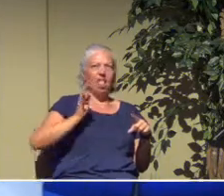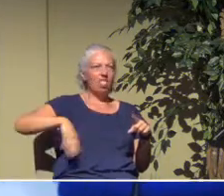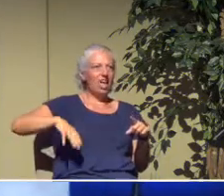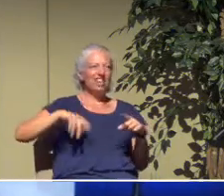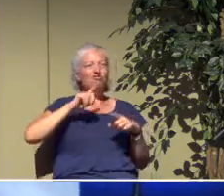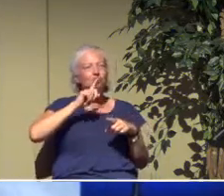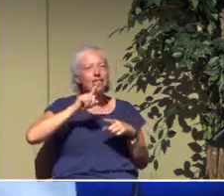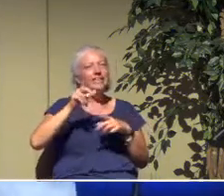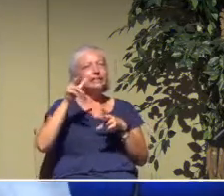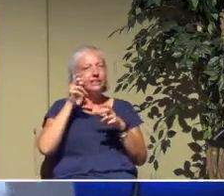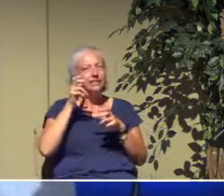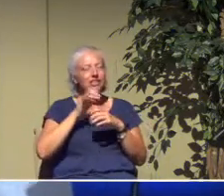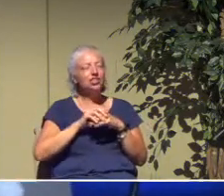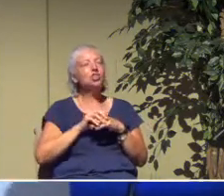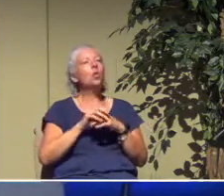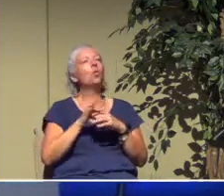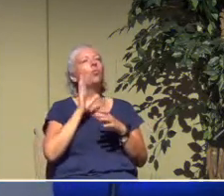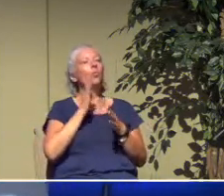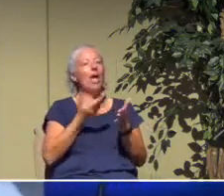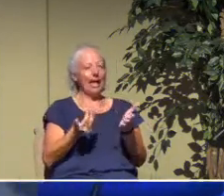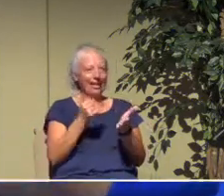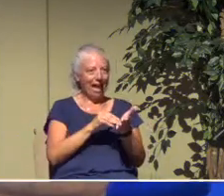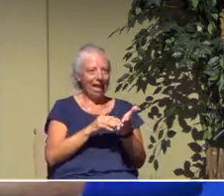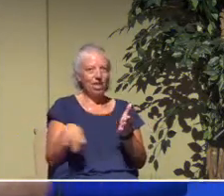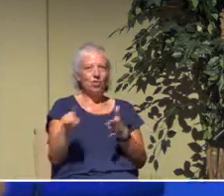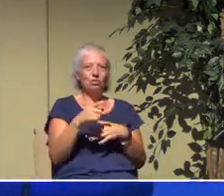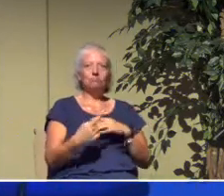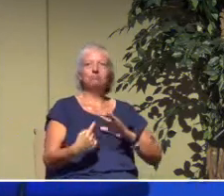relax, allow this to penetrate your hearts.